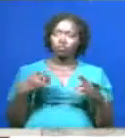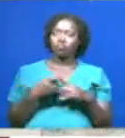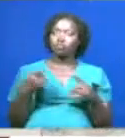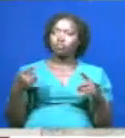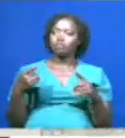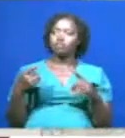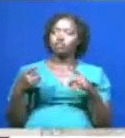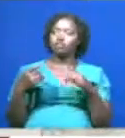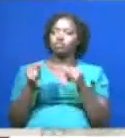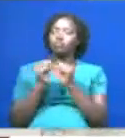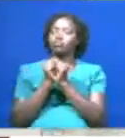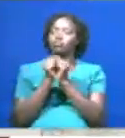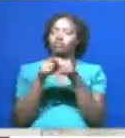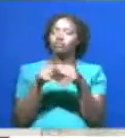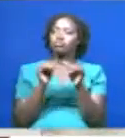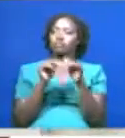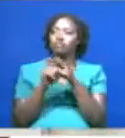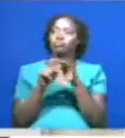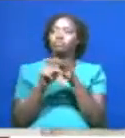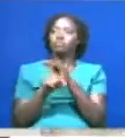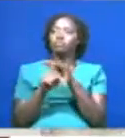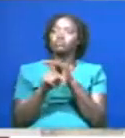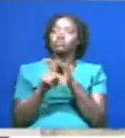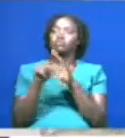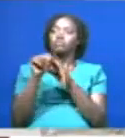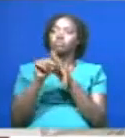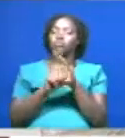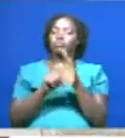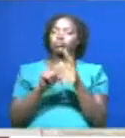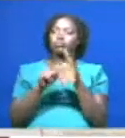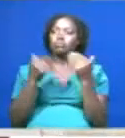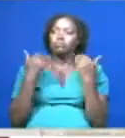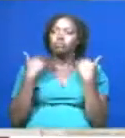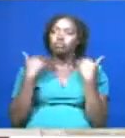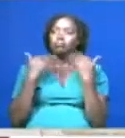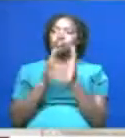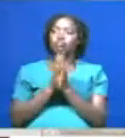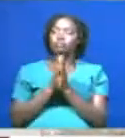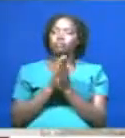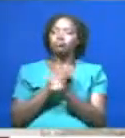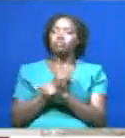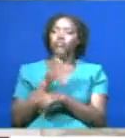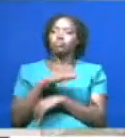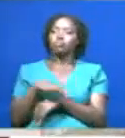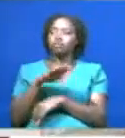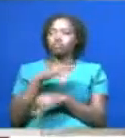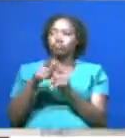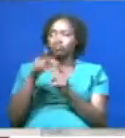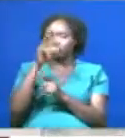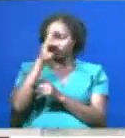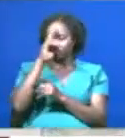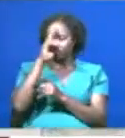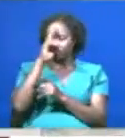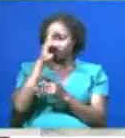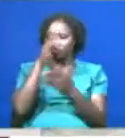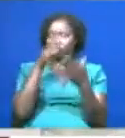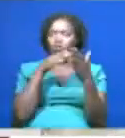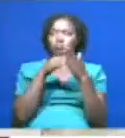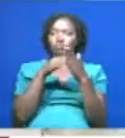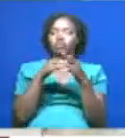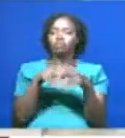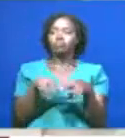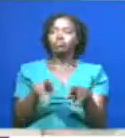from 10, they tried to access the State Lodge, which is, of course, a guarded area. But then the police, they barricaded that road and